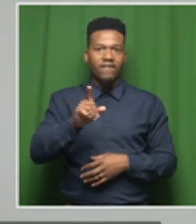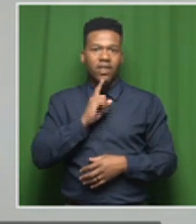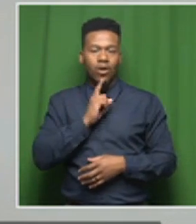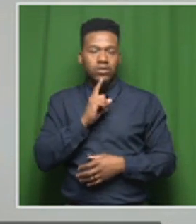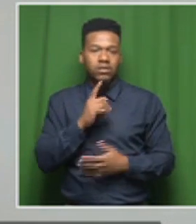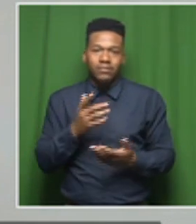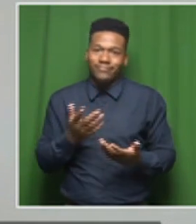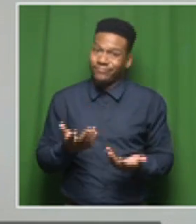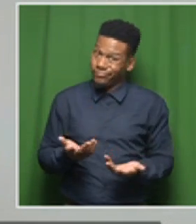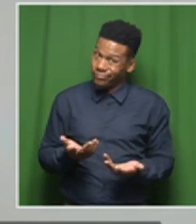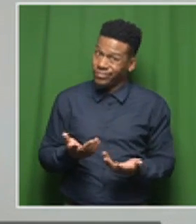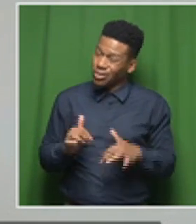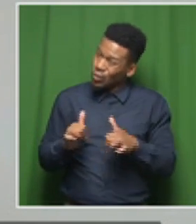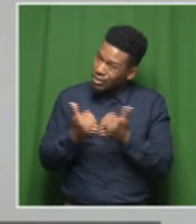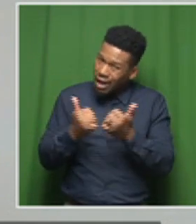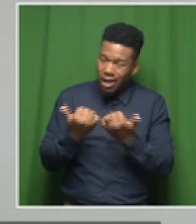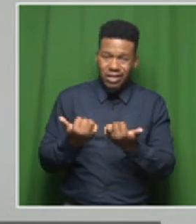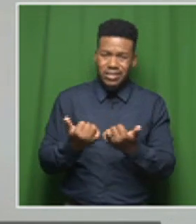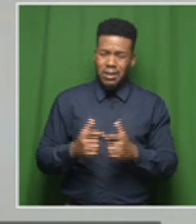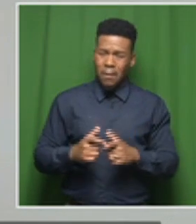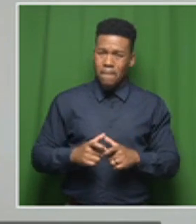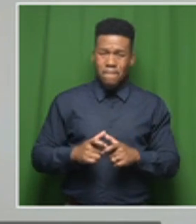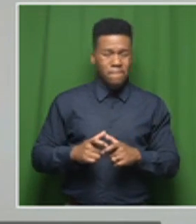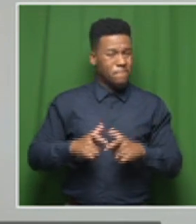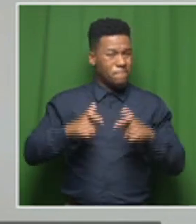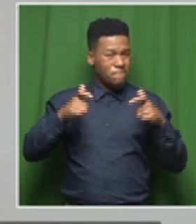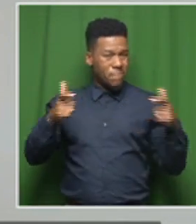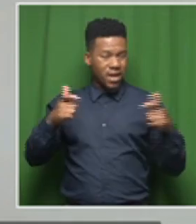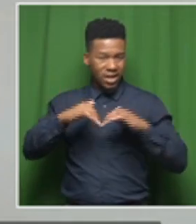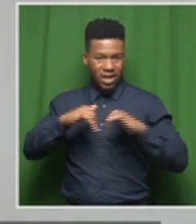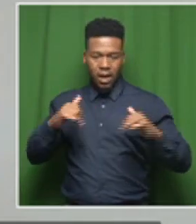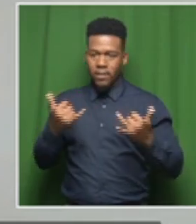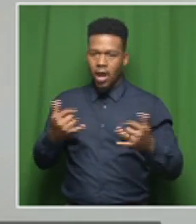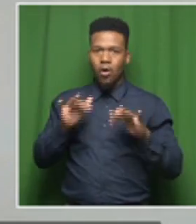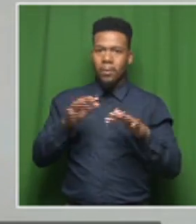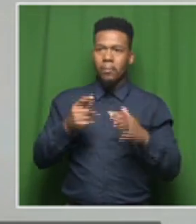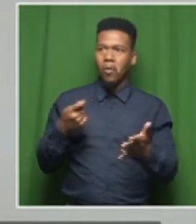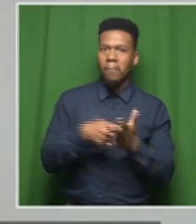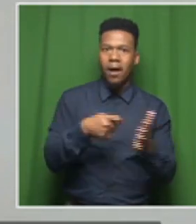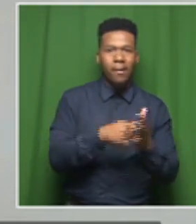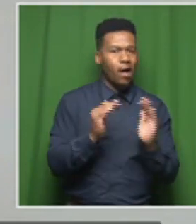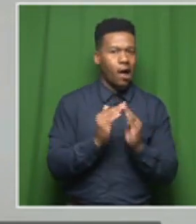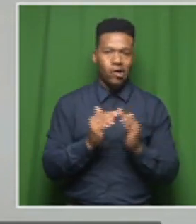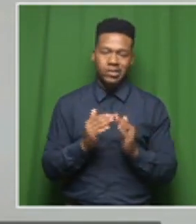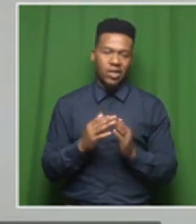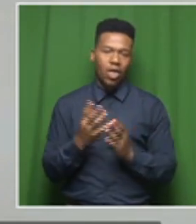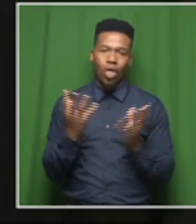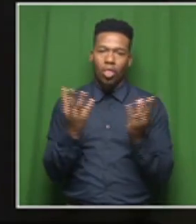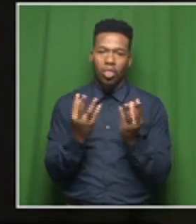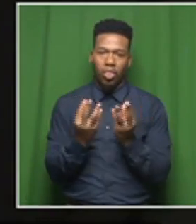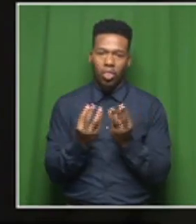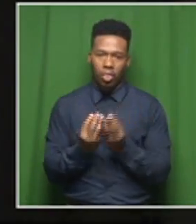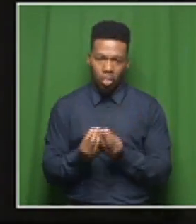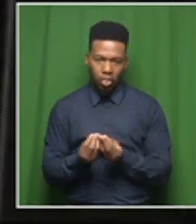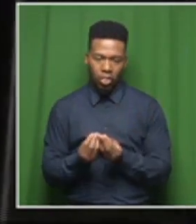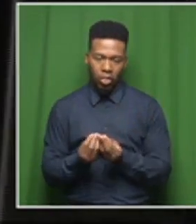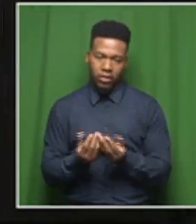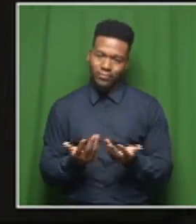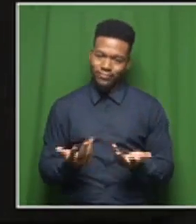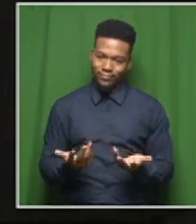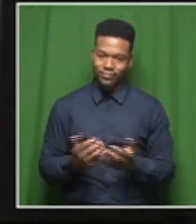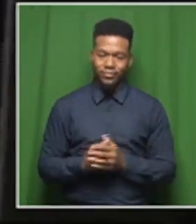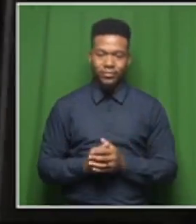a bond of. So it's a huge difference. You know, it's taking a whole lot of buyers out of the market. So many fewer people who can enter the market. Parsons